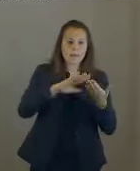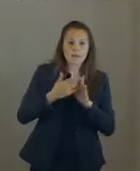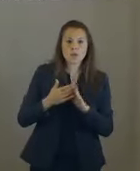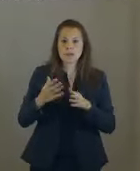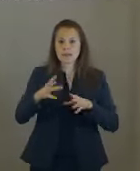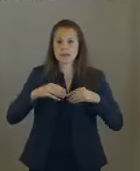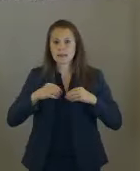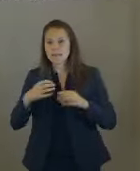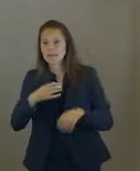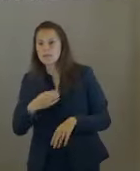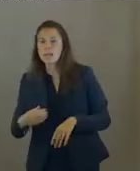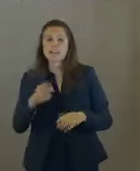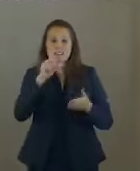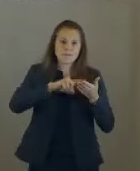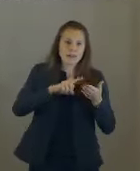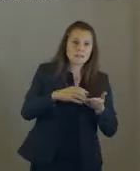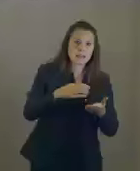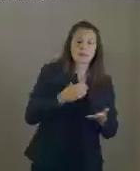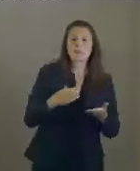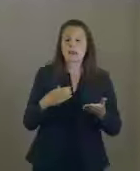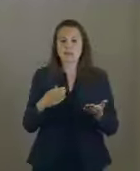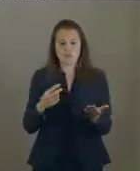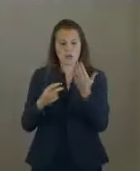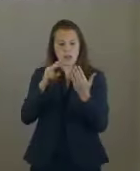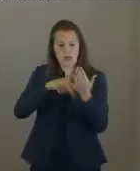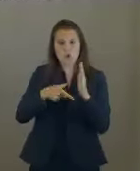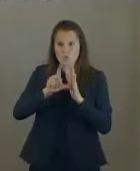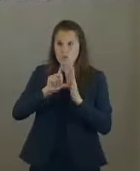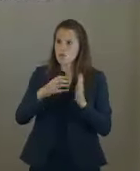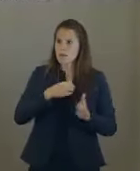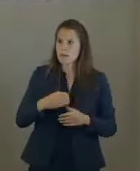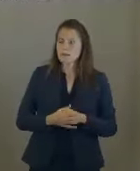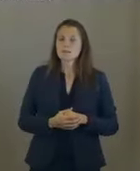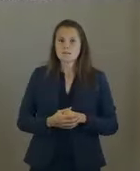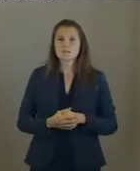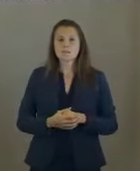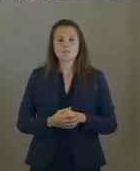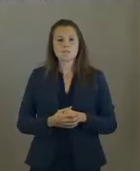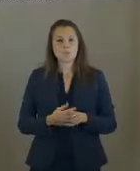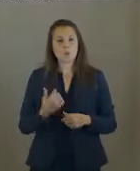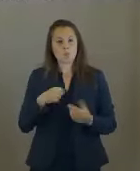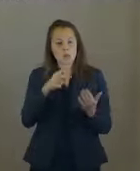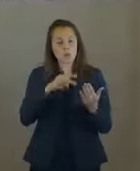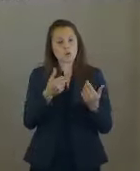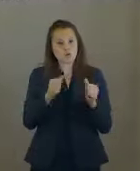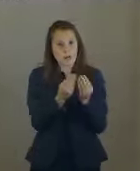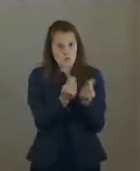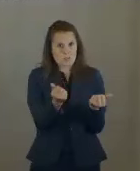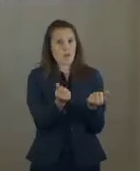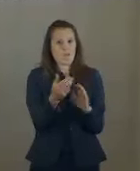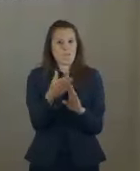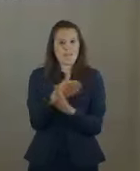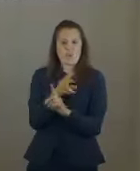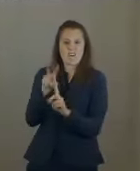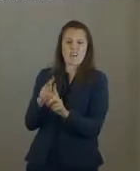complaints, investigating those complaints and vetting those complaints. And then when we try to resolve those, short of filing